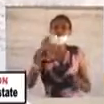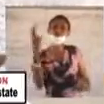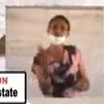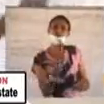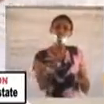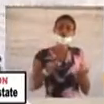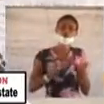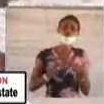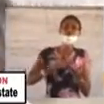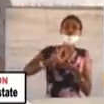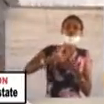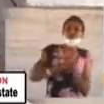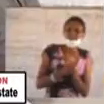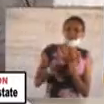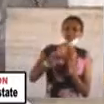see some of them shouting,